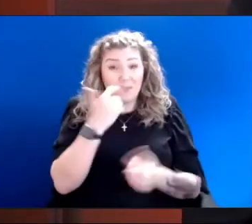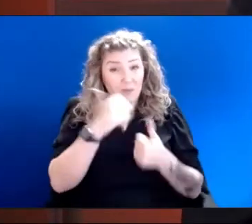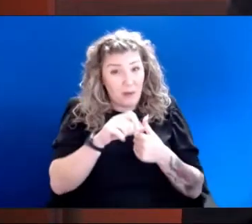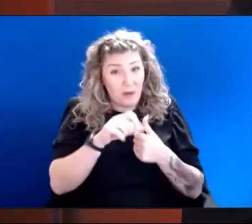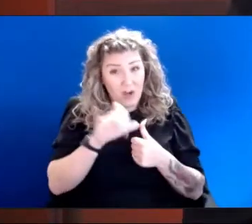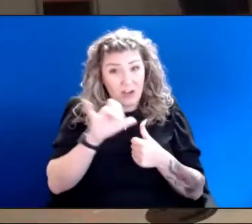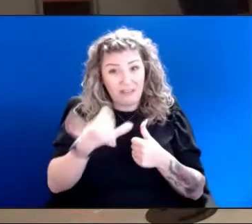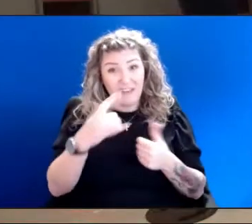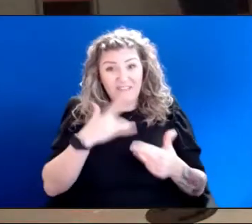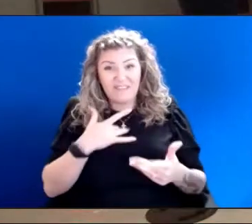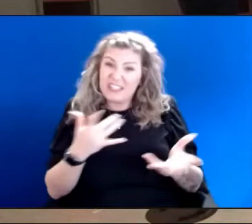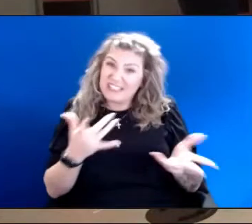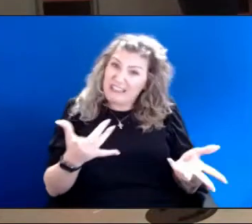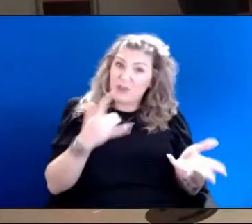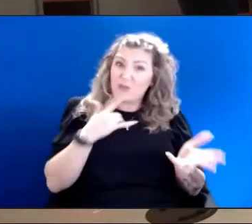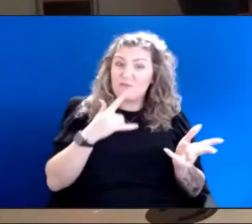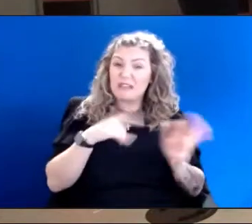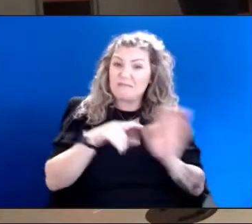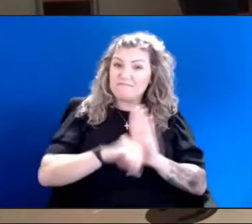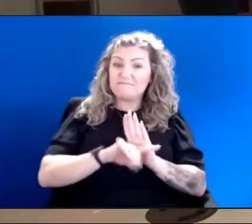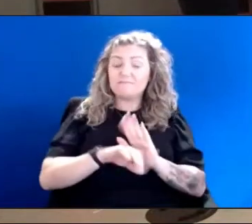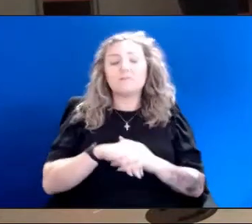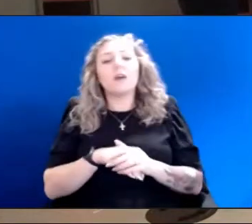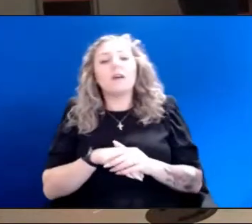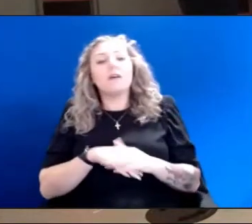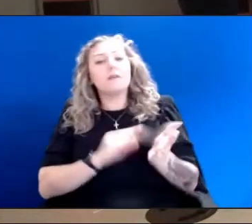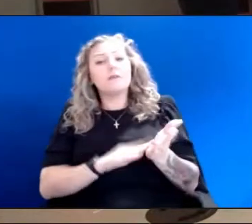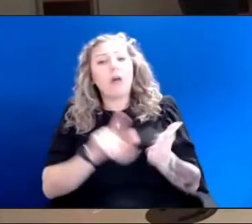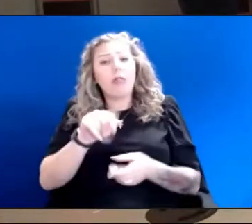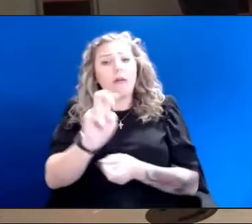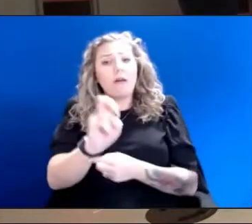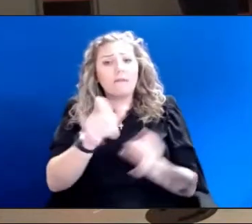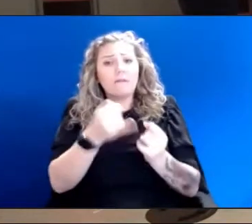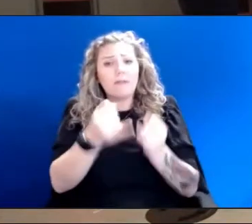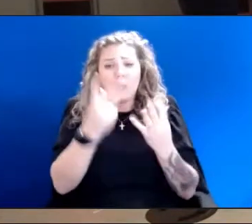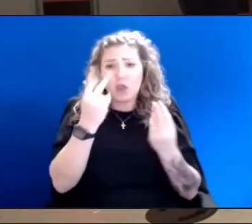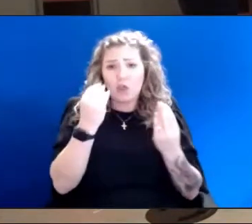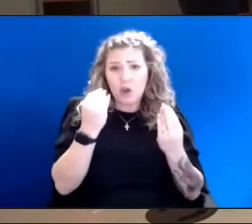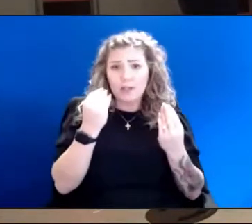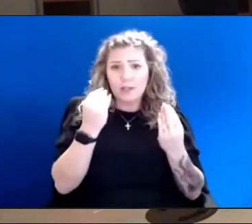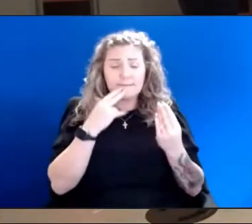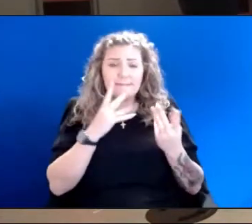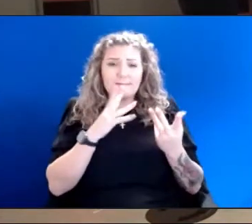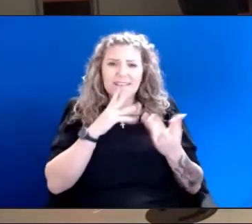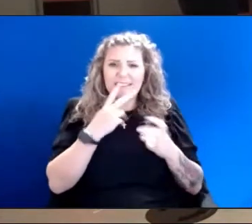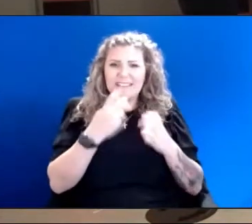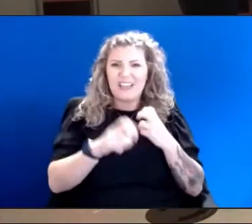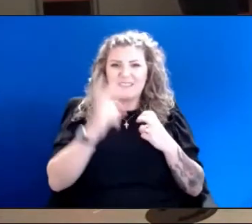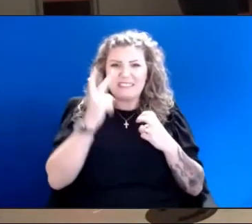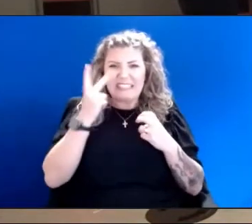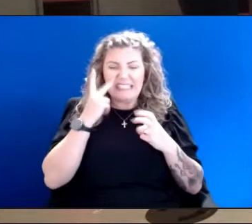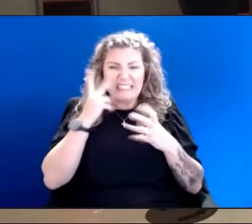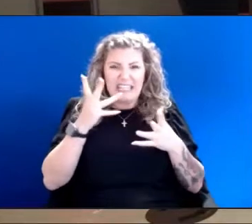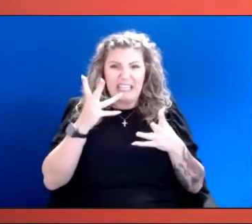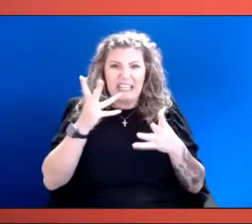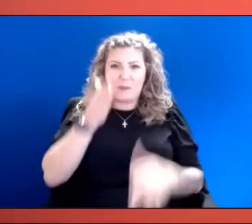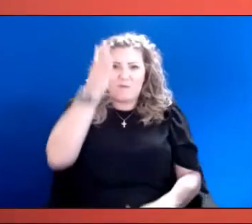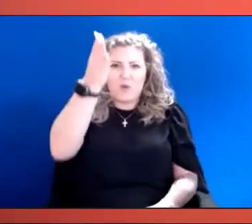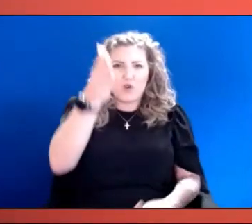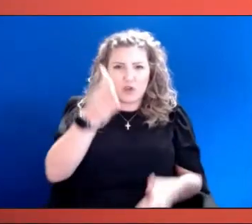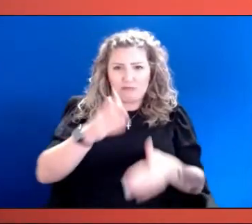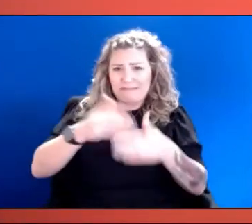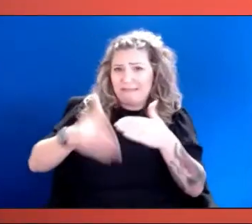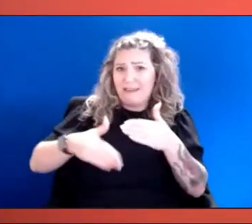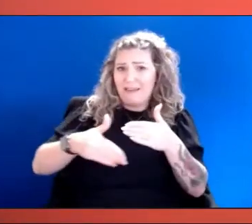systemic. Right. Dr. Love, what about you? Yeah, final thoughts is it's just tough to see the end point of all of this. It's tough to see somebody